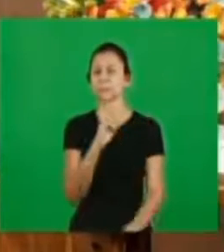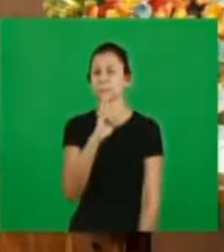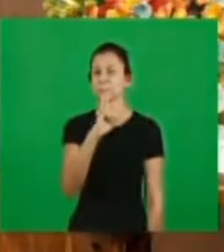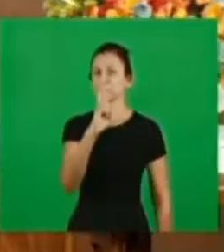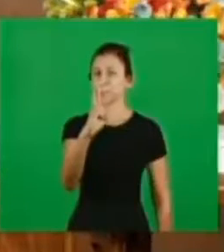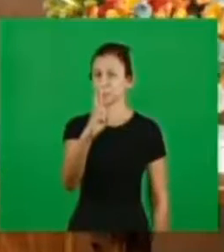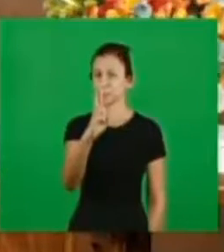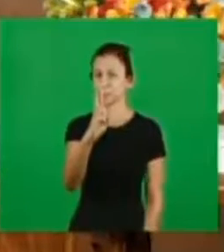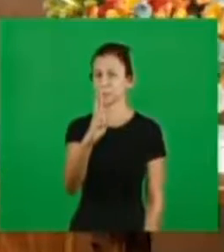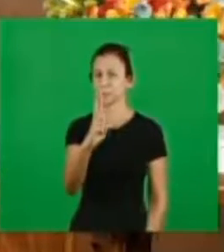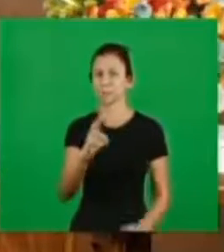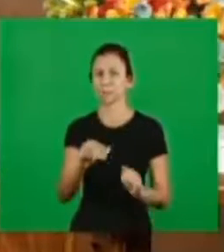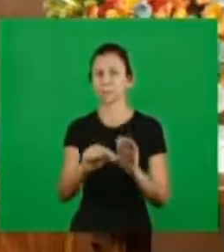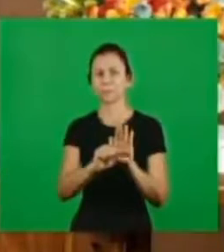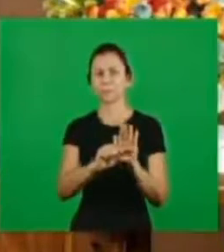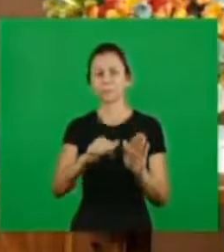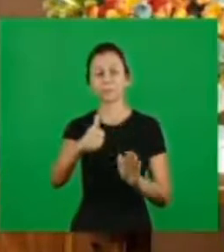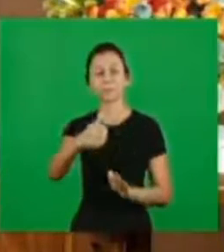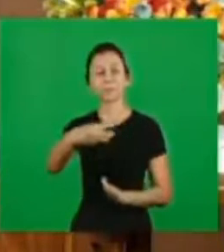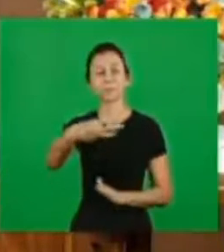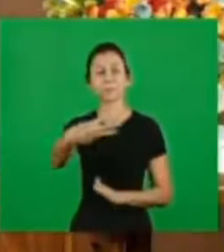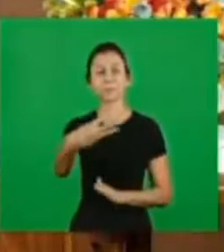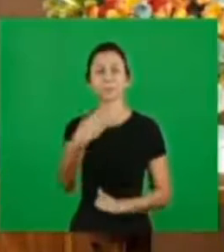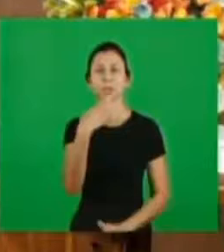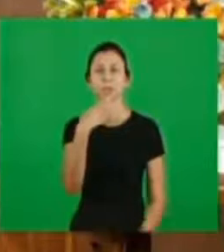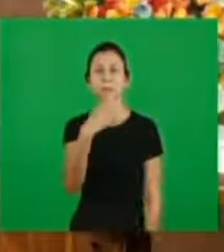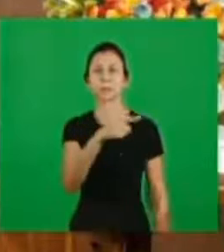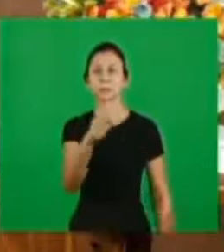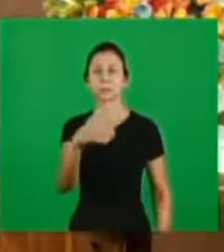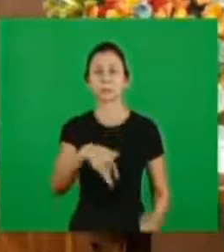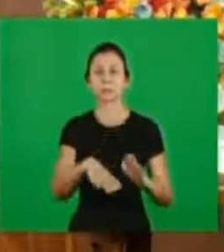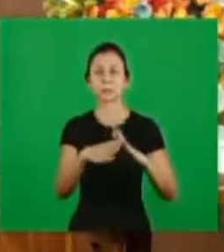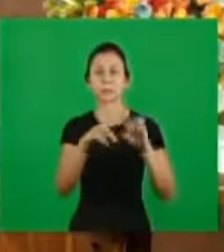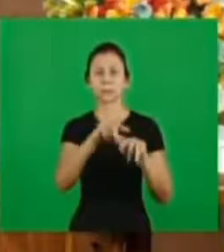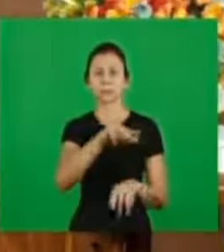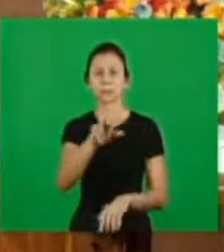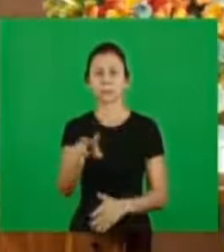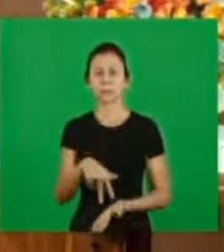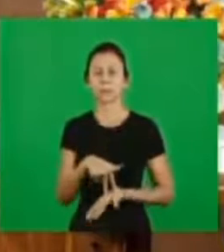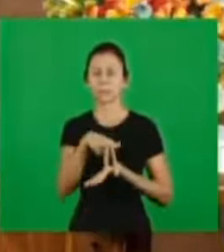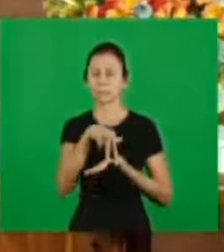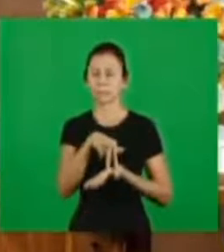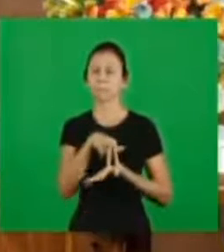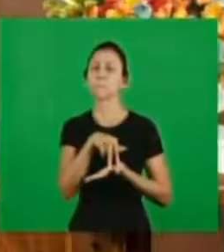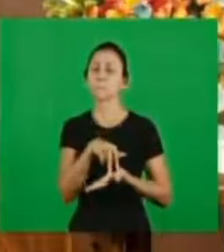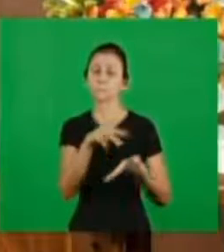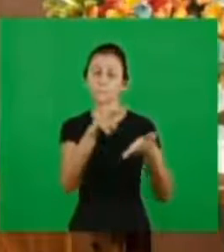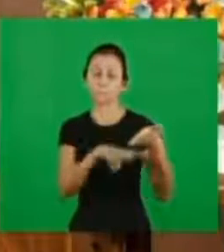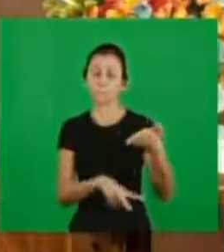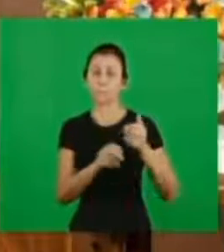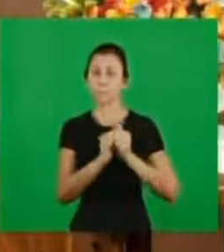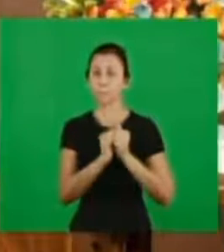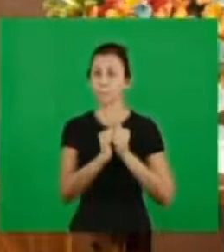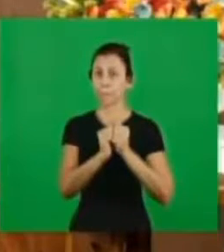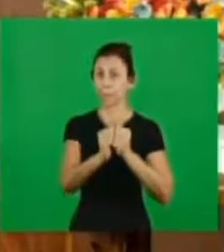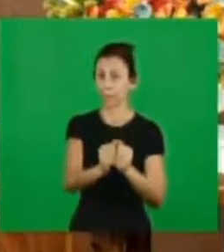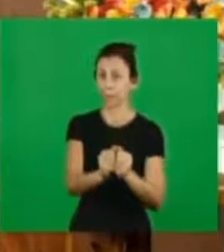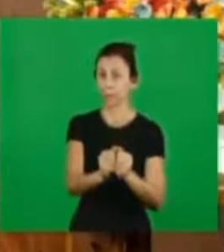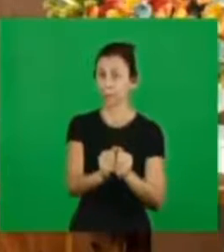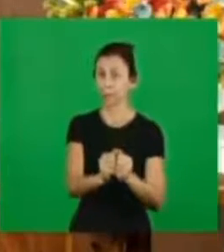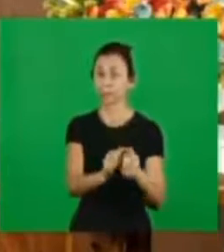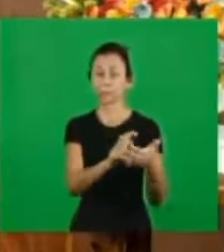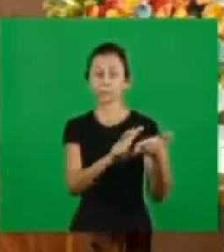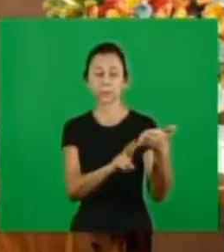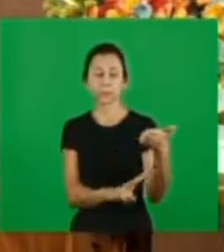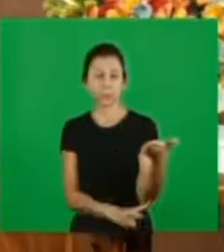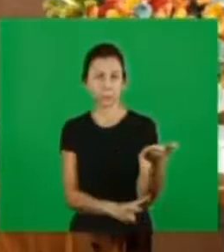we have the information regarding our answer. So verse 13, we ask the brethren from the church to stand up so we can read